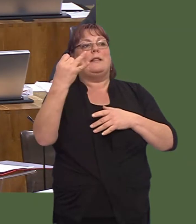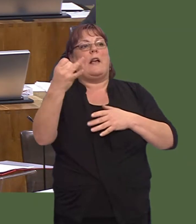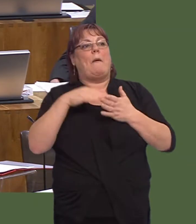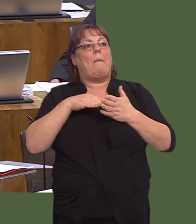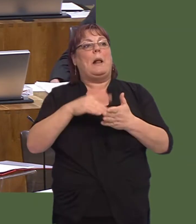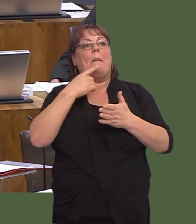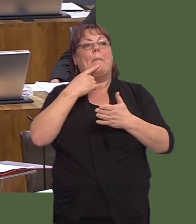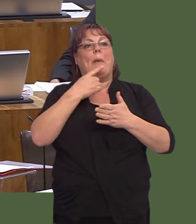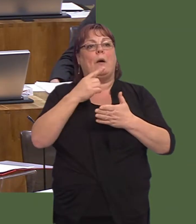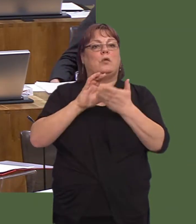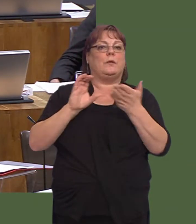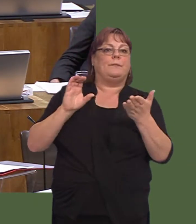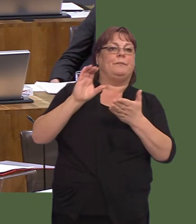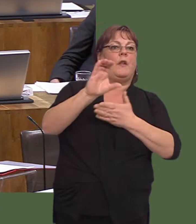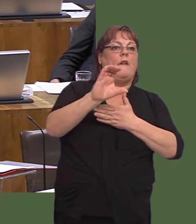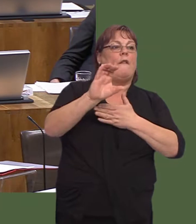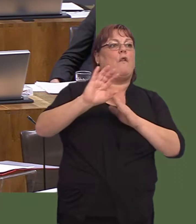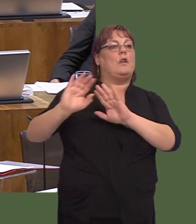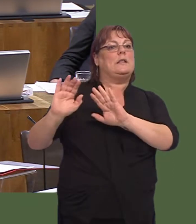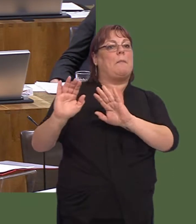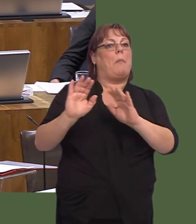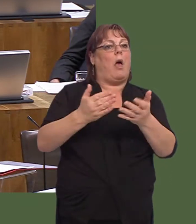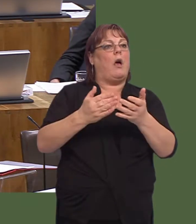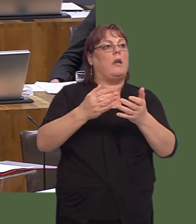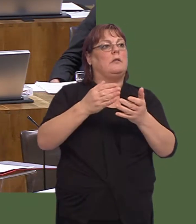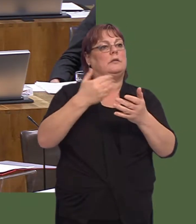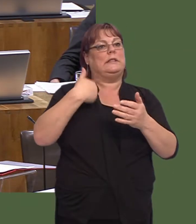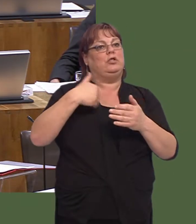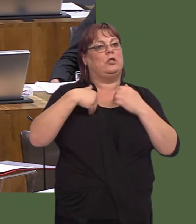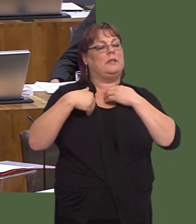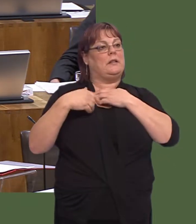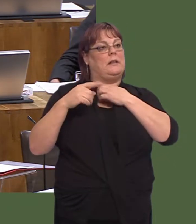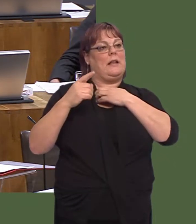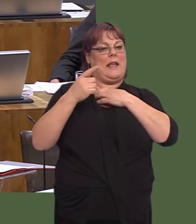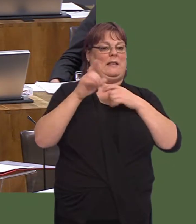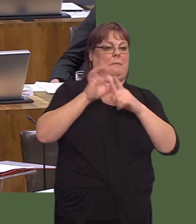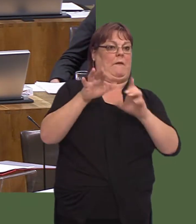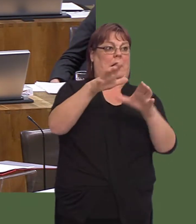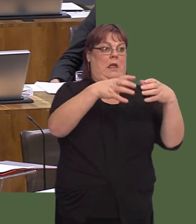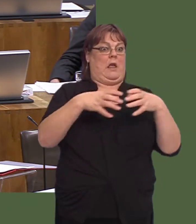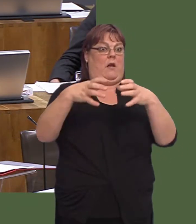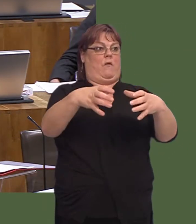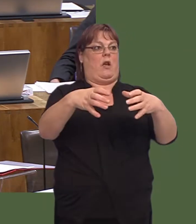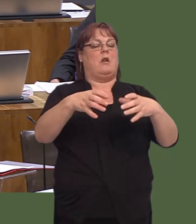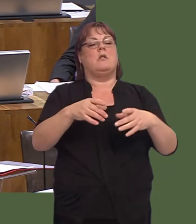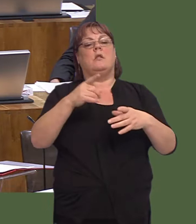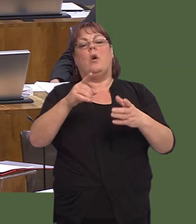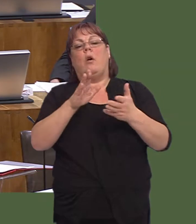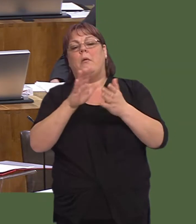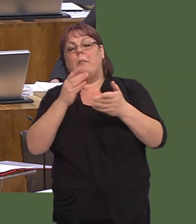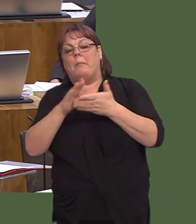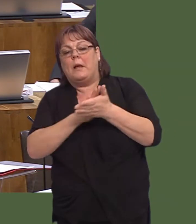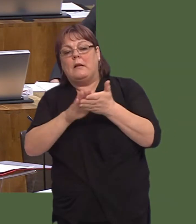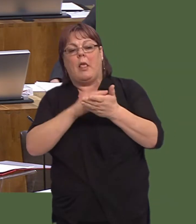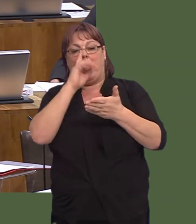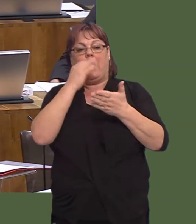support a school-based supply cluster arrangement. That'll see recently qualified teachers who might otherwise find themselves in supply roles employed in maintained